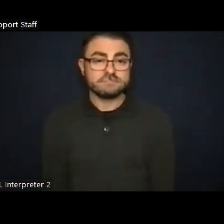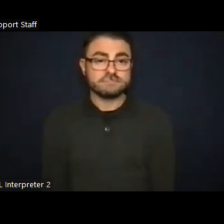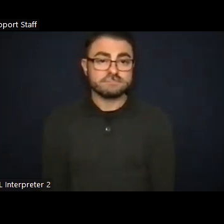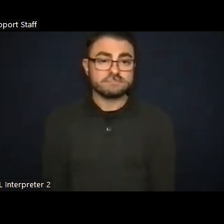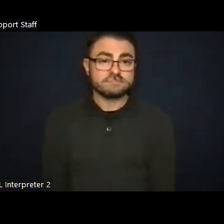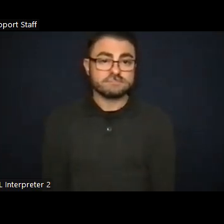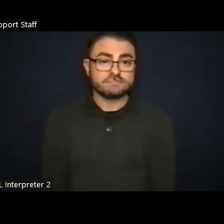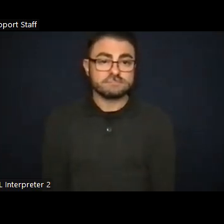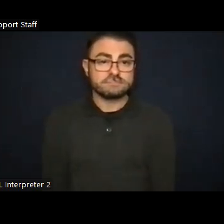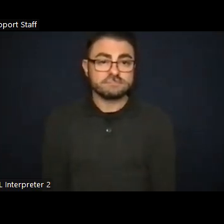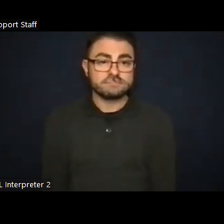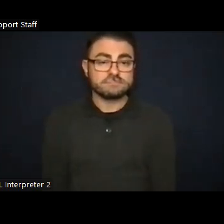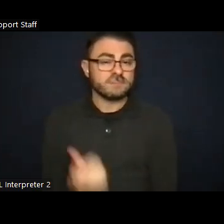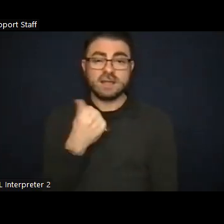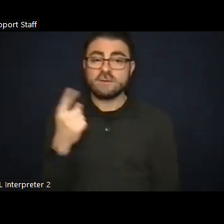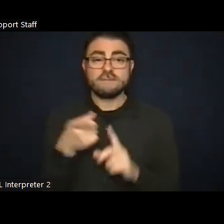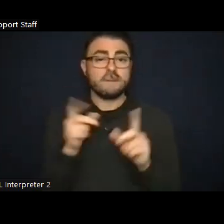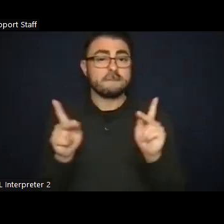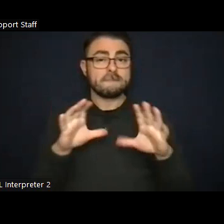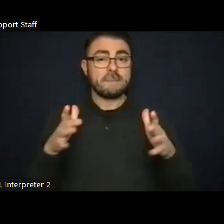to share?